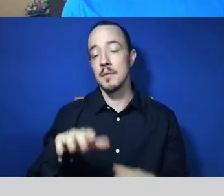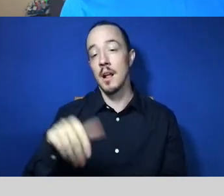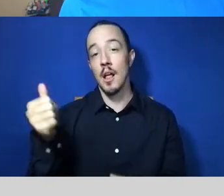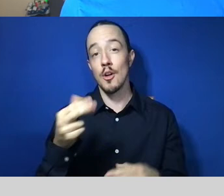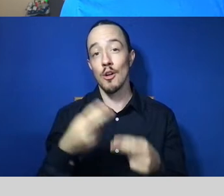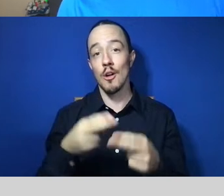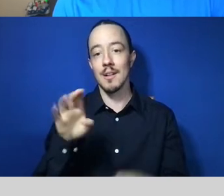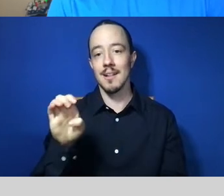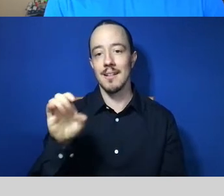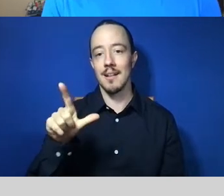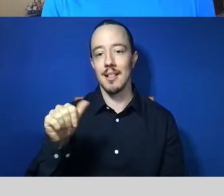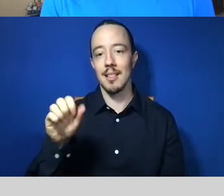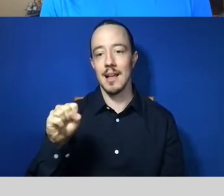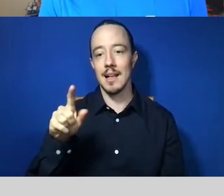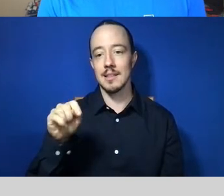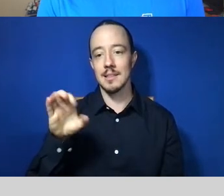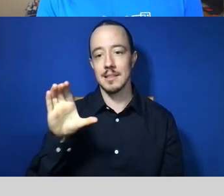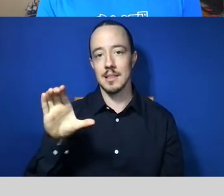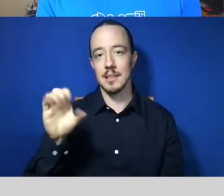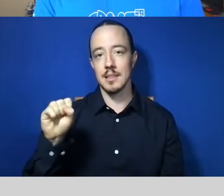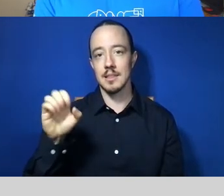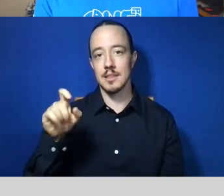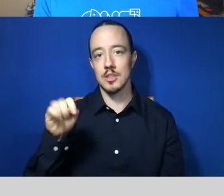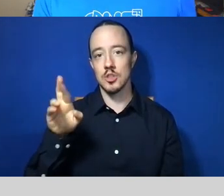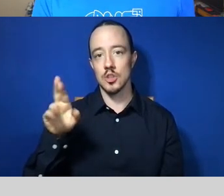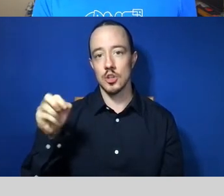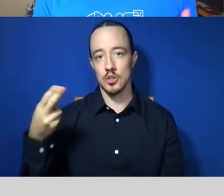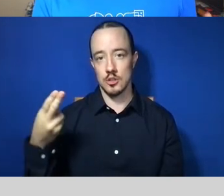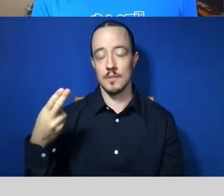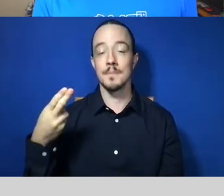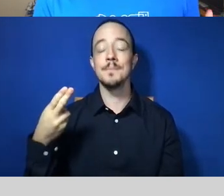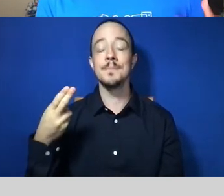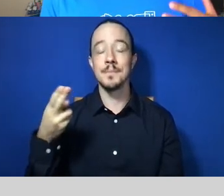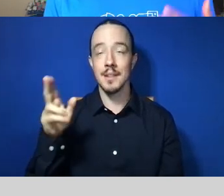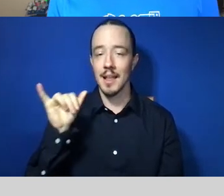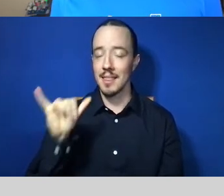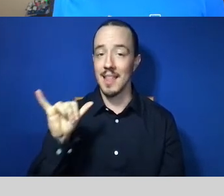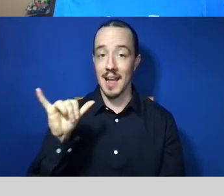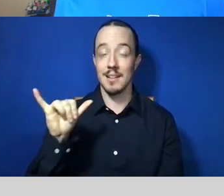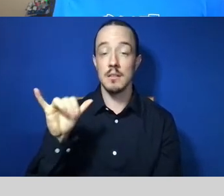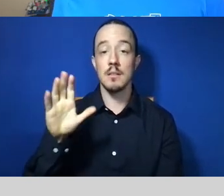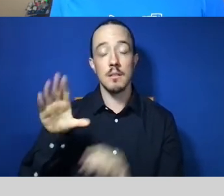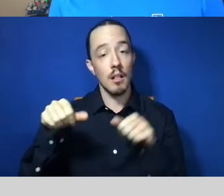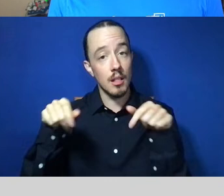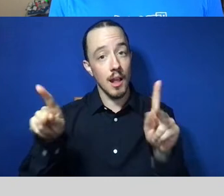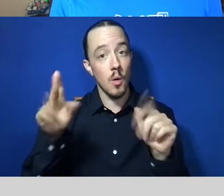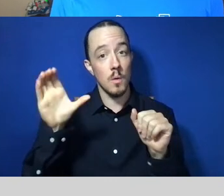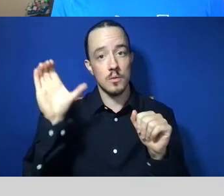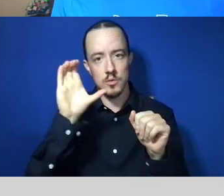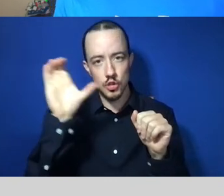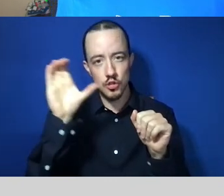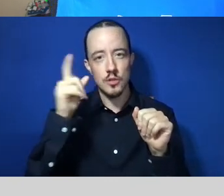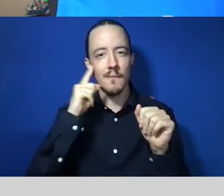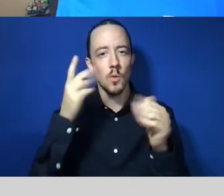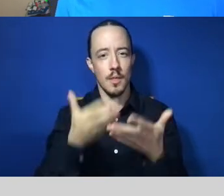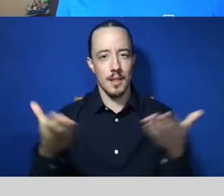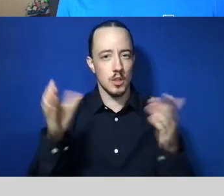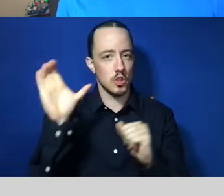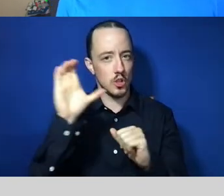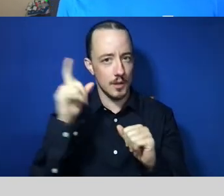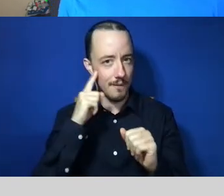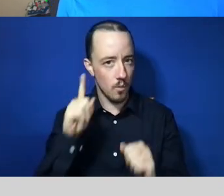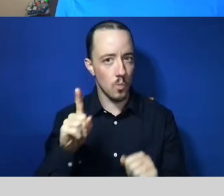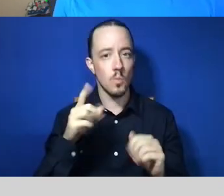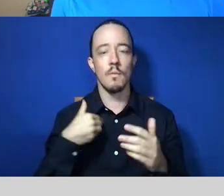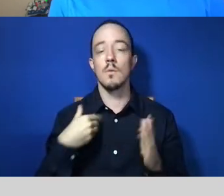those tools was Elasticsearch. Elasticsearch gives you the ability to search for the things